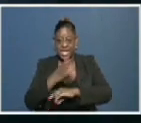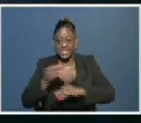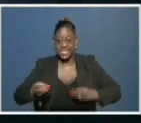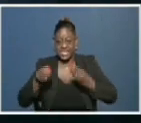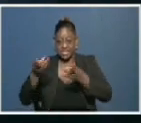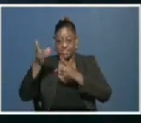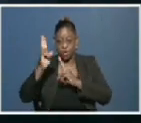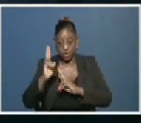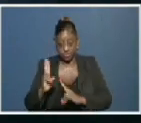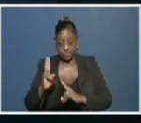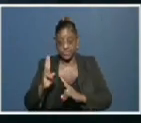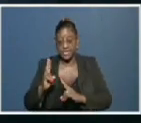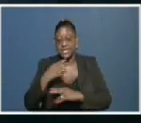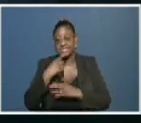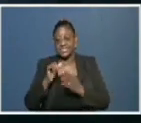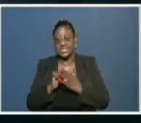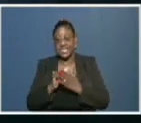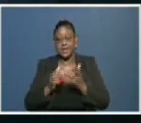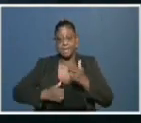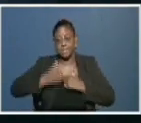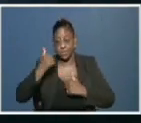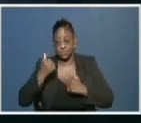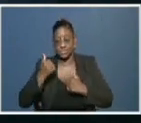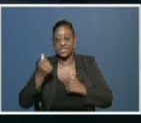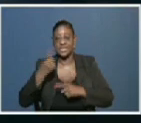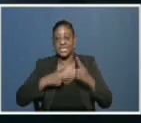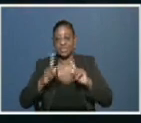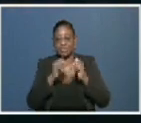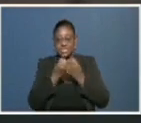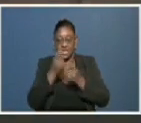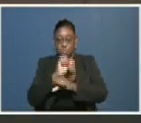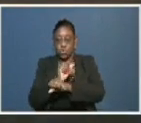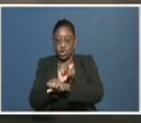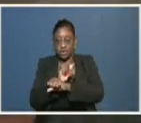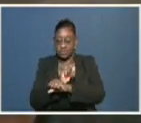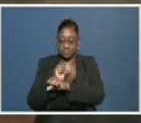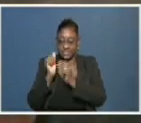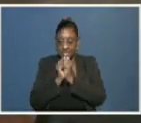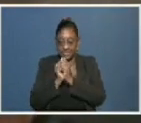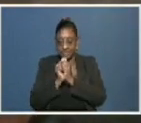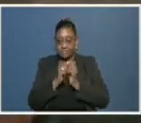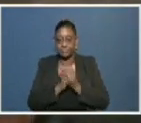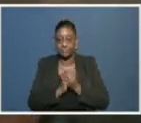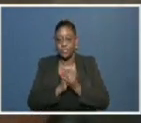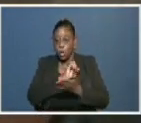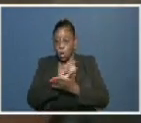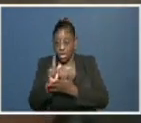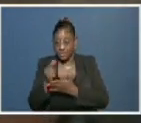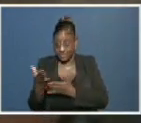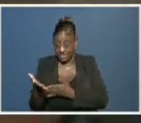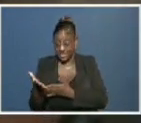of Merit. He says much of the success has come out of teamwork and collaboration. Any of these kinds of things are